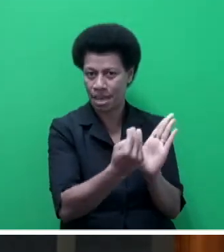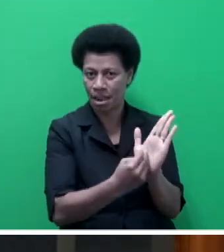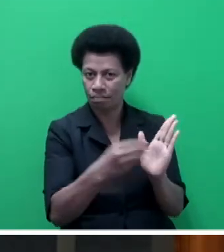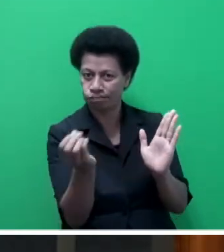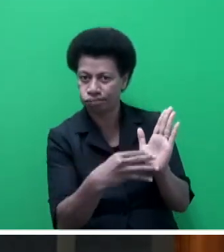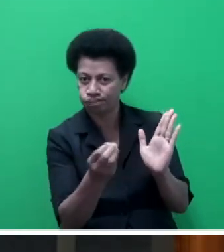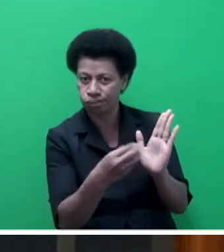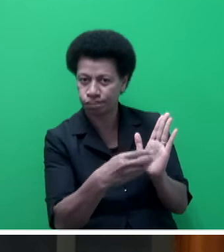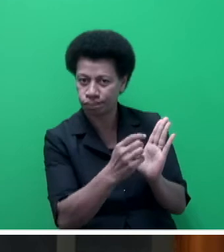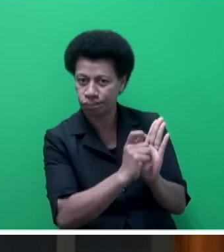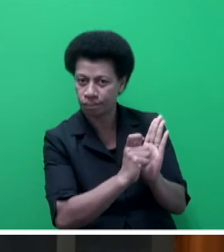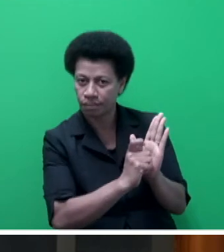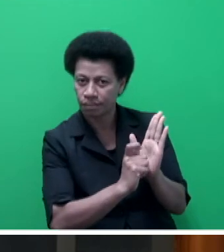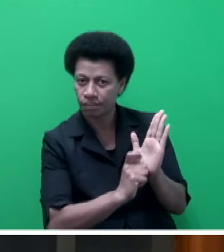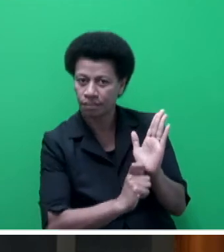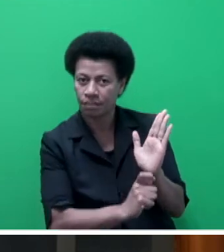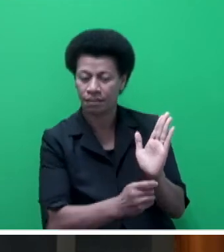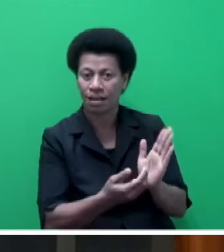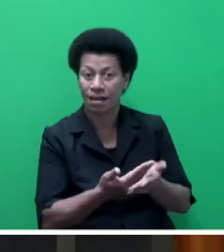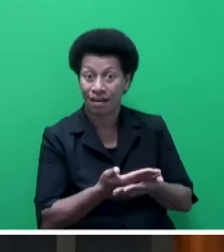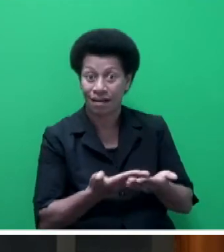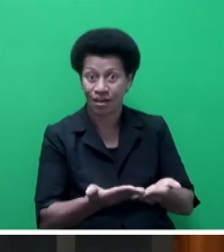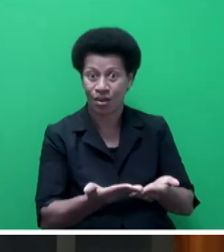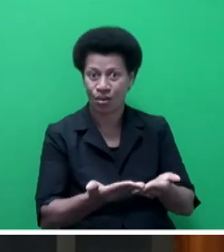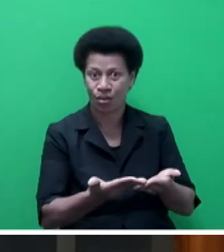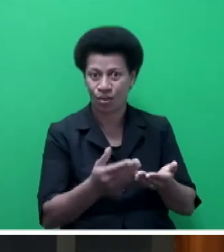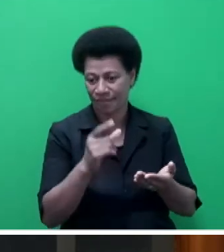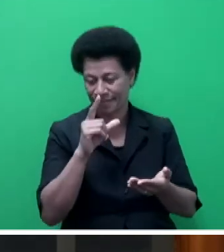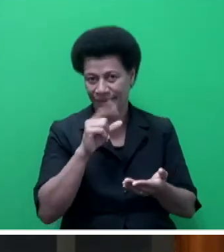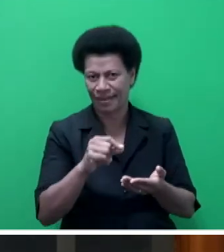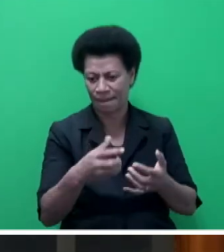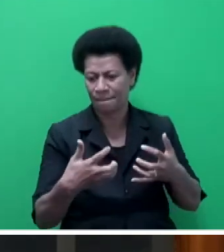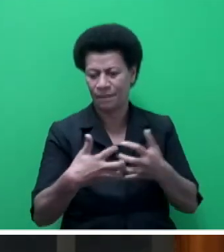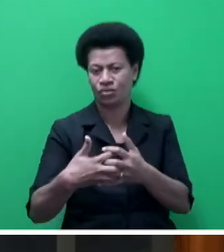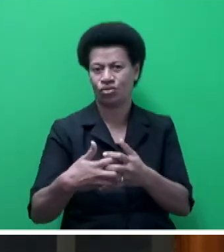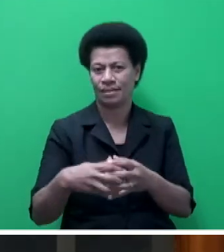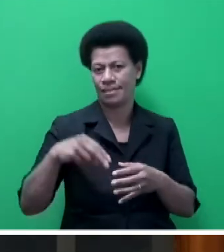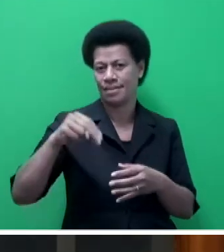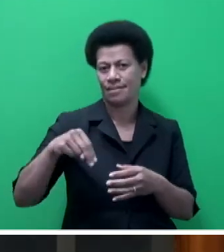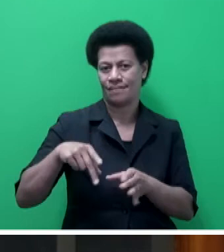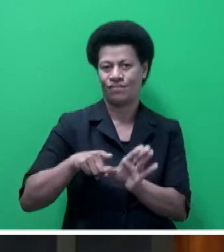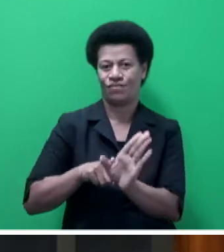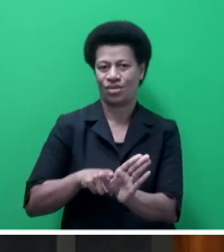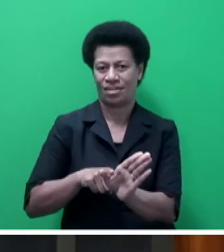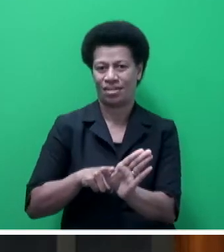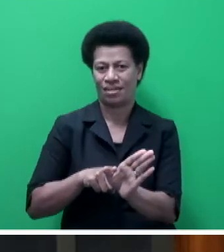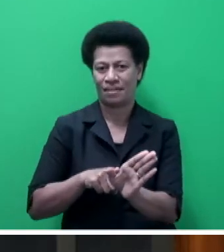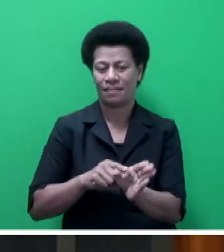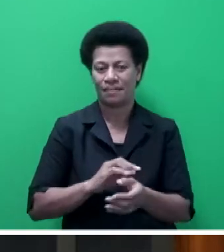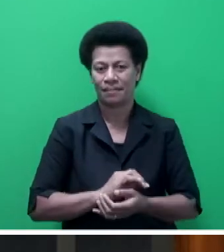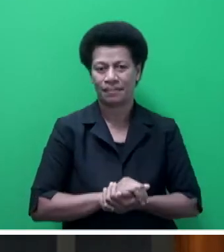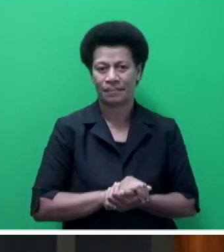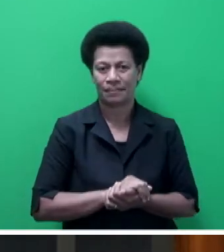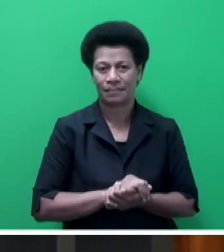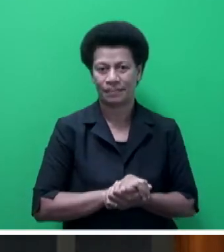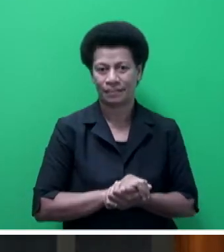and how the draft bill could serve their collective needs. Mr. Speaker said, the